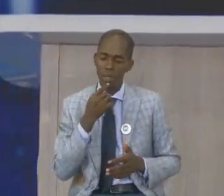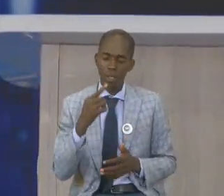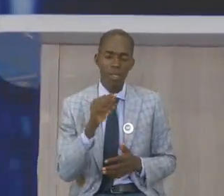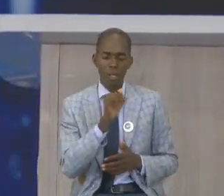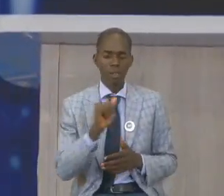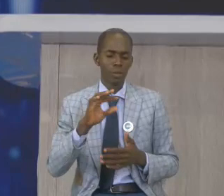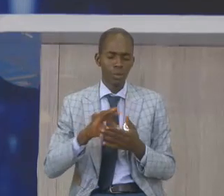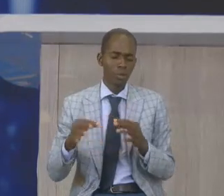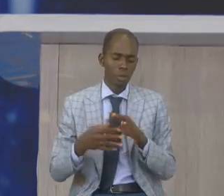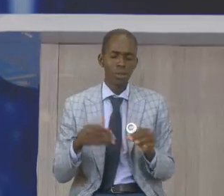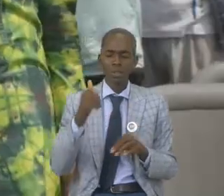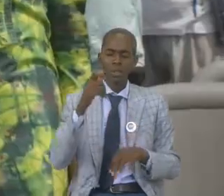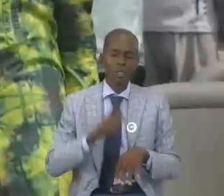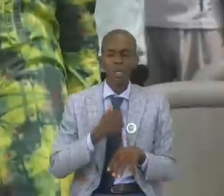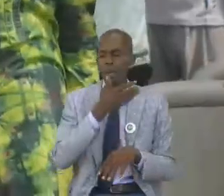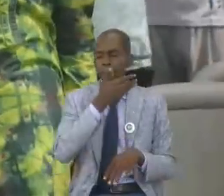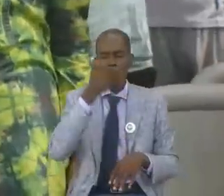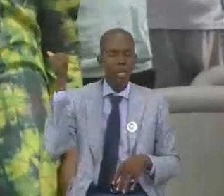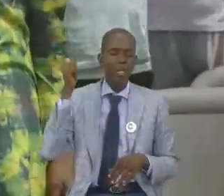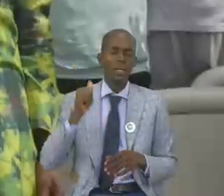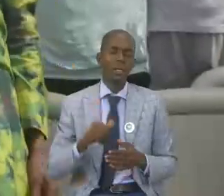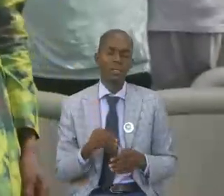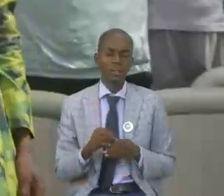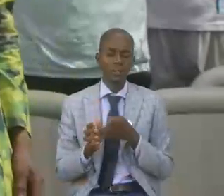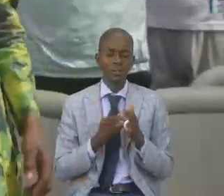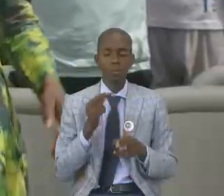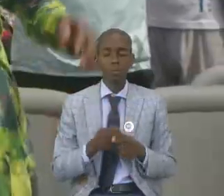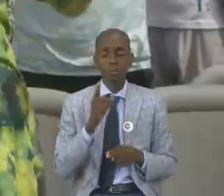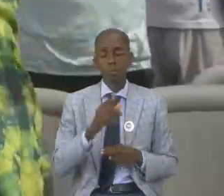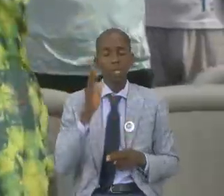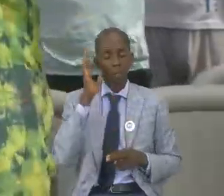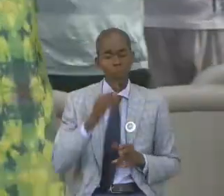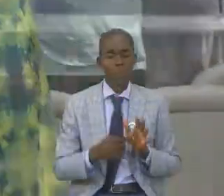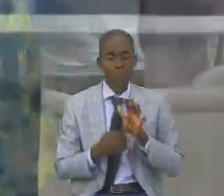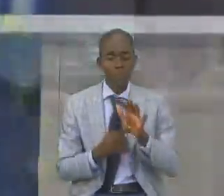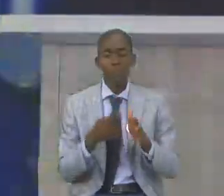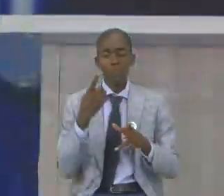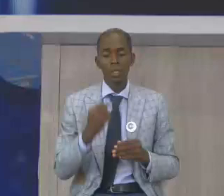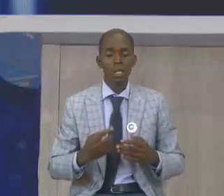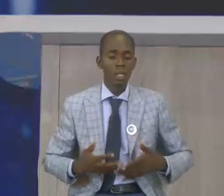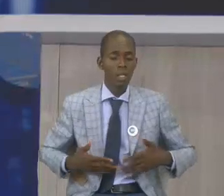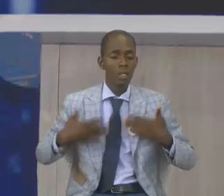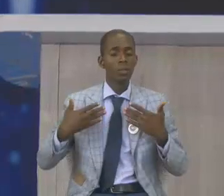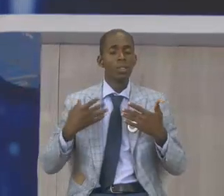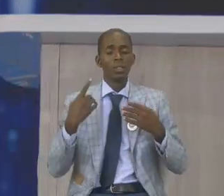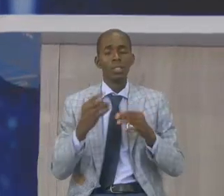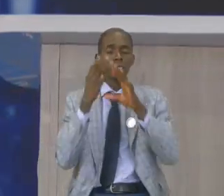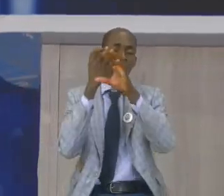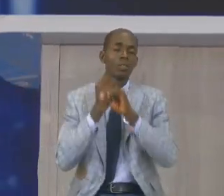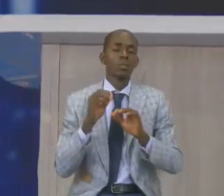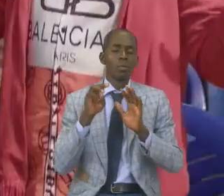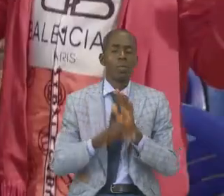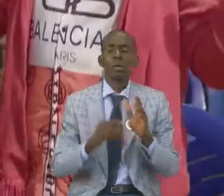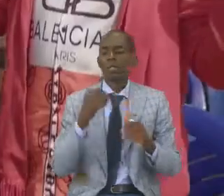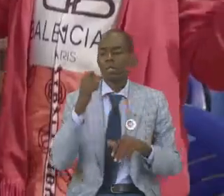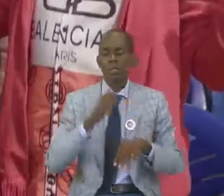story 10 times better. You will show the life, the achievement 10 times